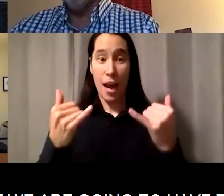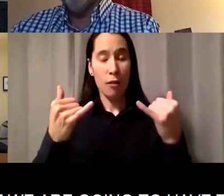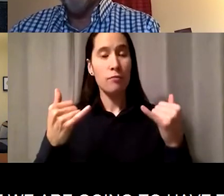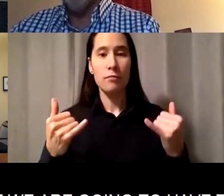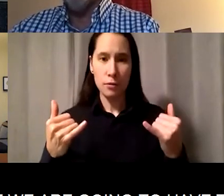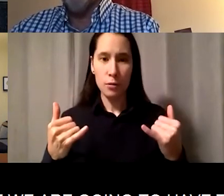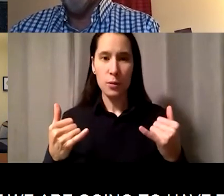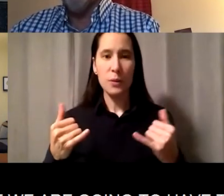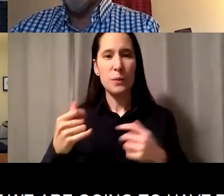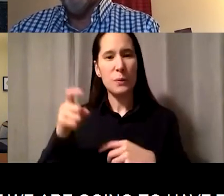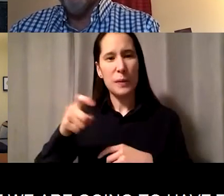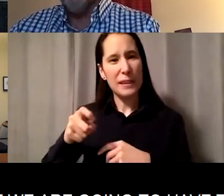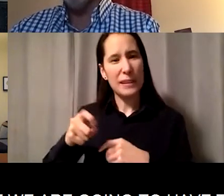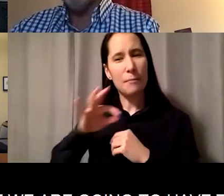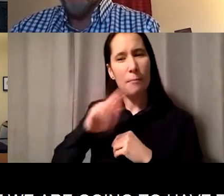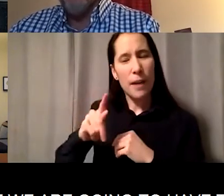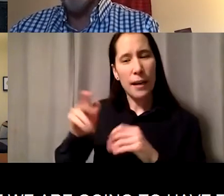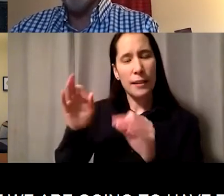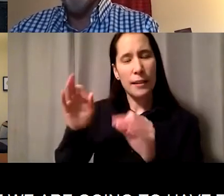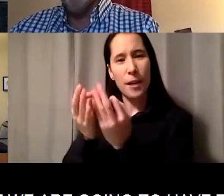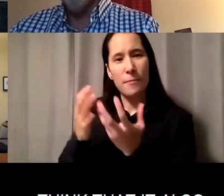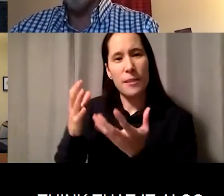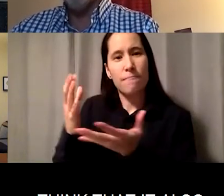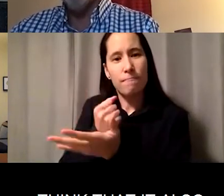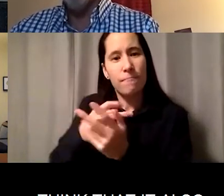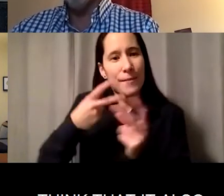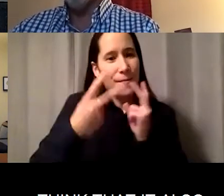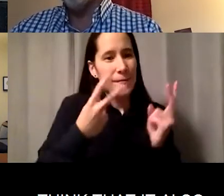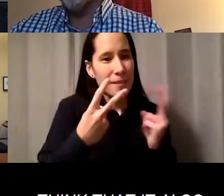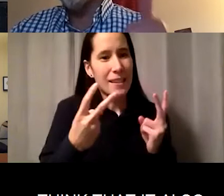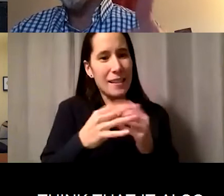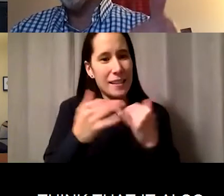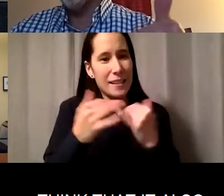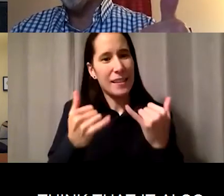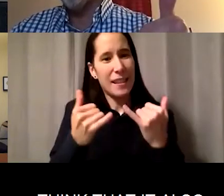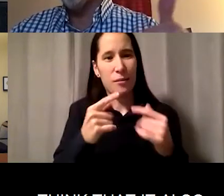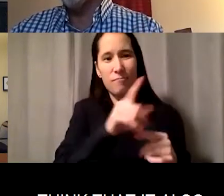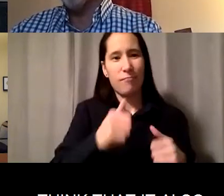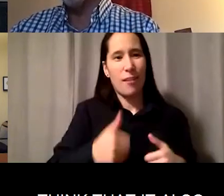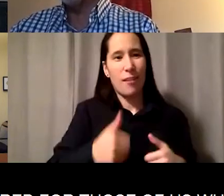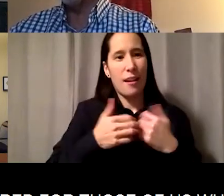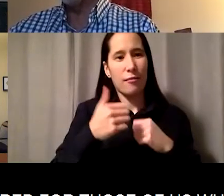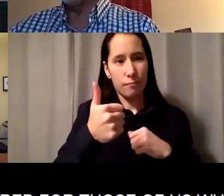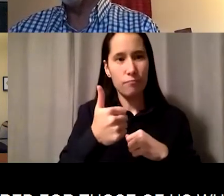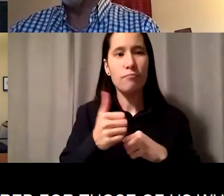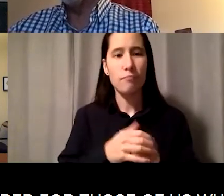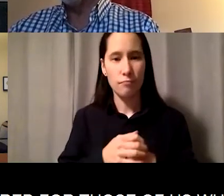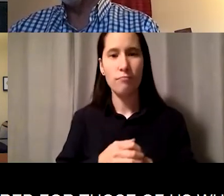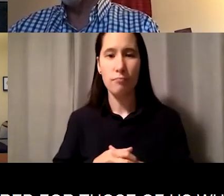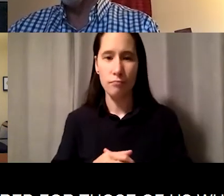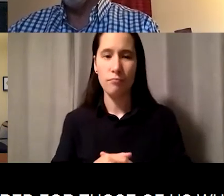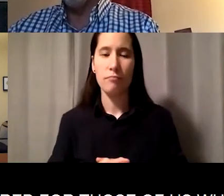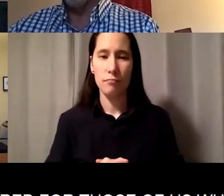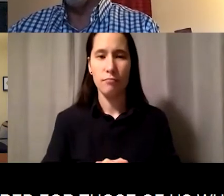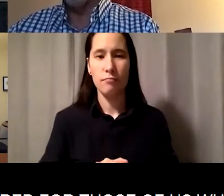are going to have to do that. And I think that it also underscored for those of us who talk a